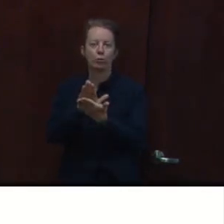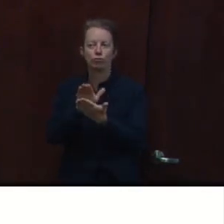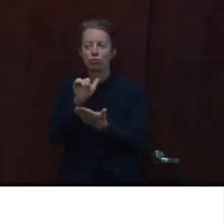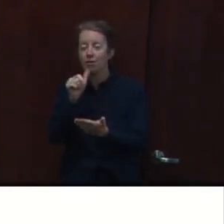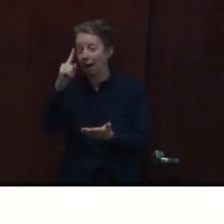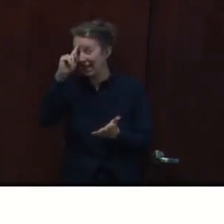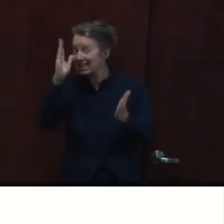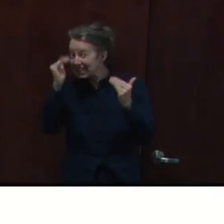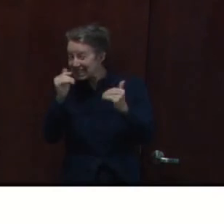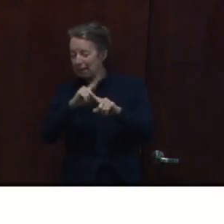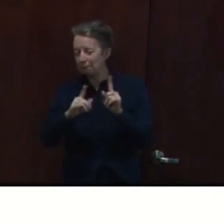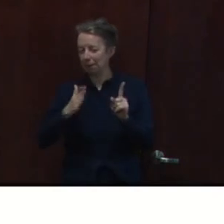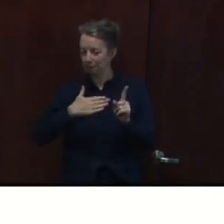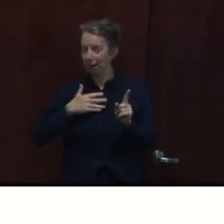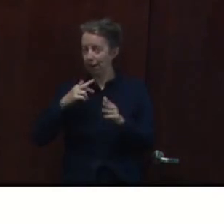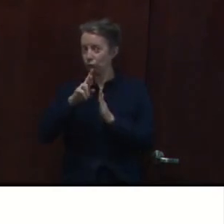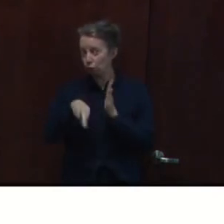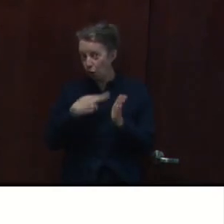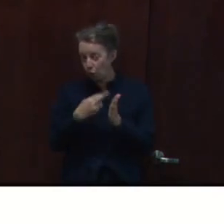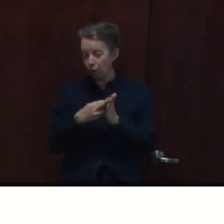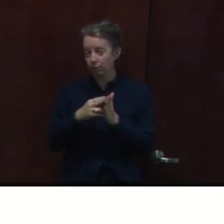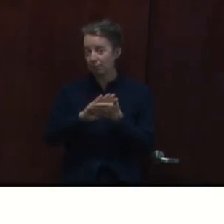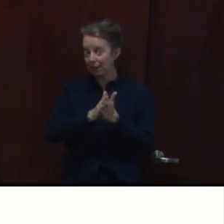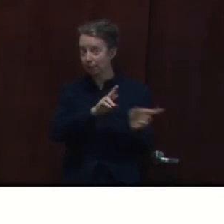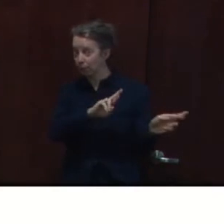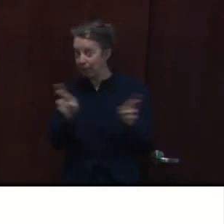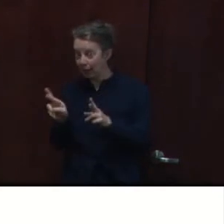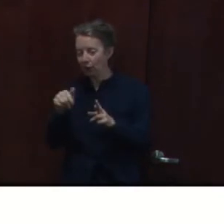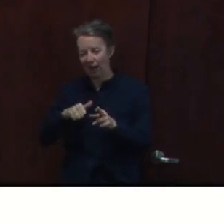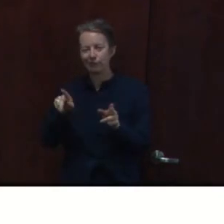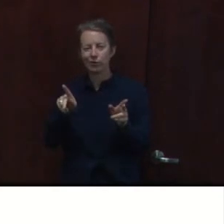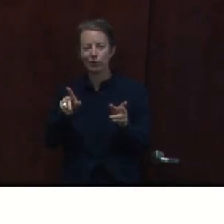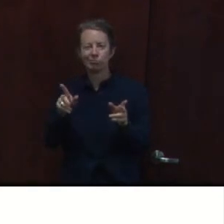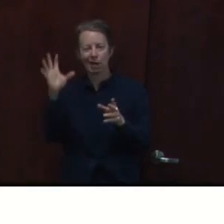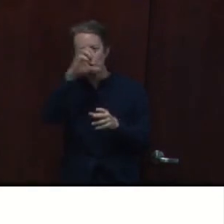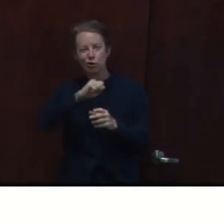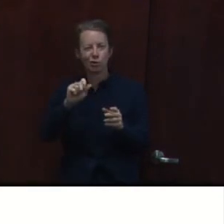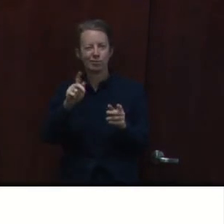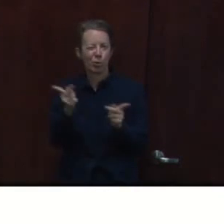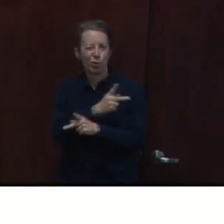role as preparedness director is these worst case scenario plannings. And so